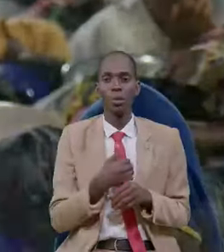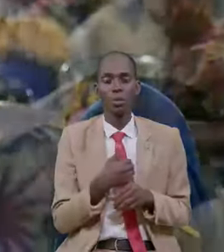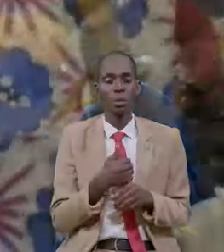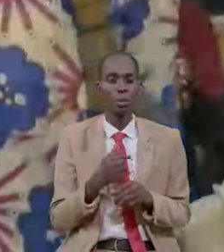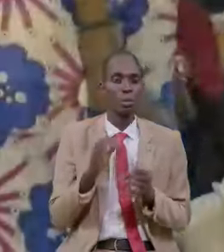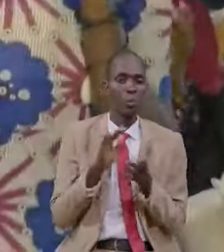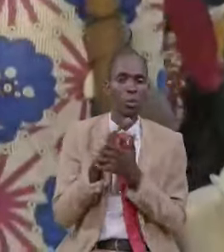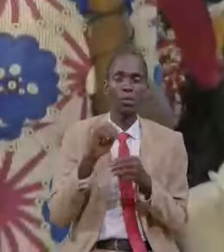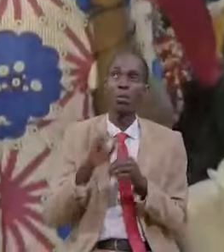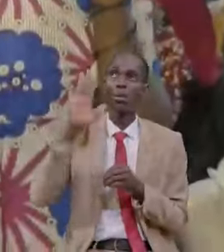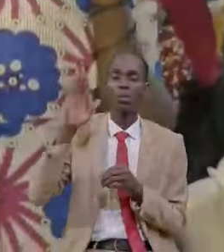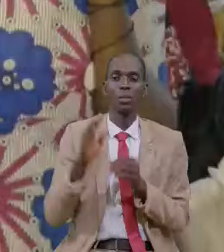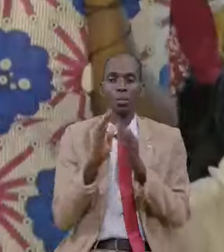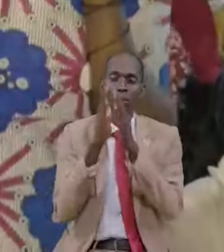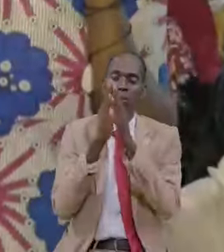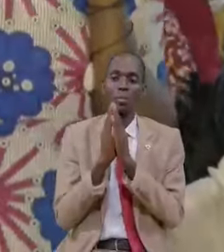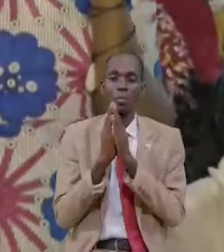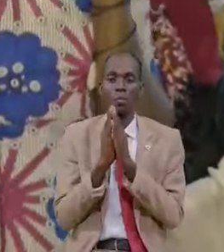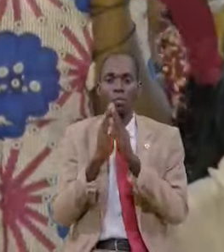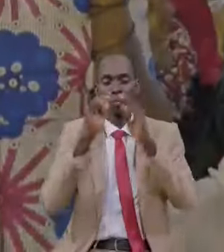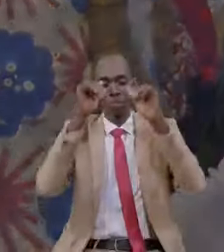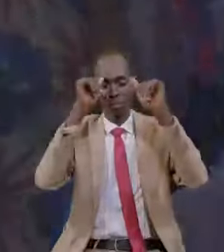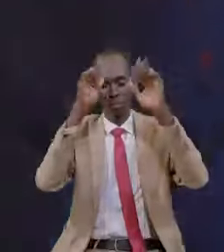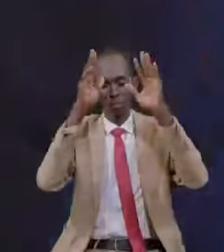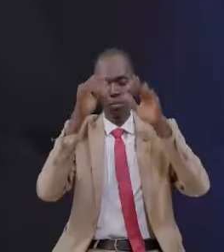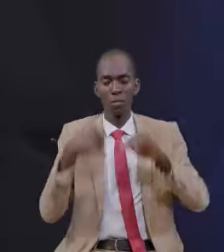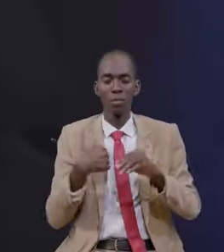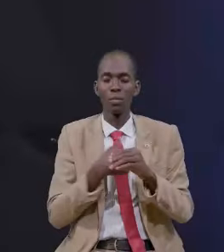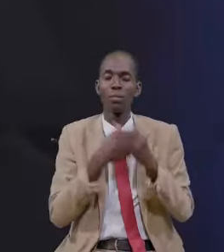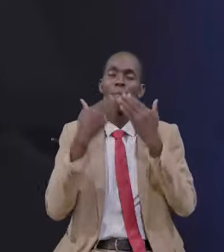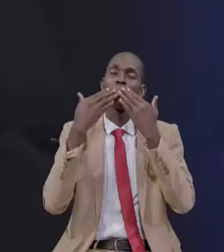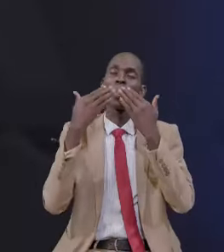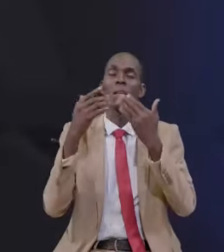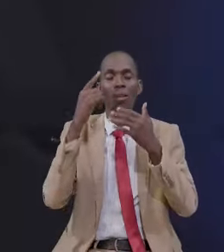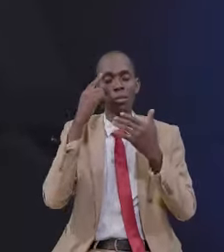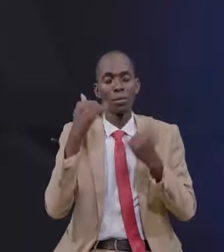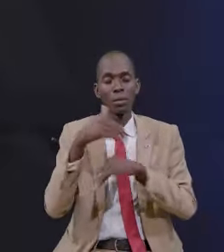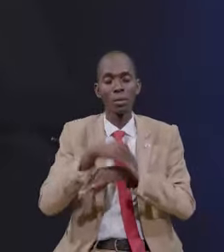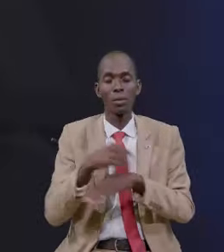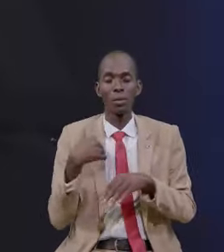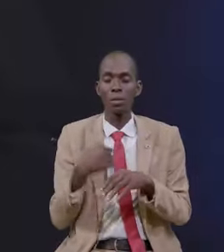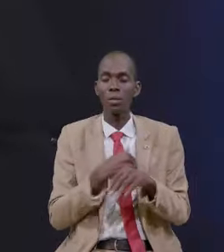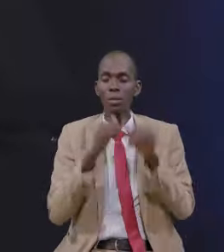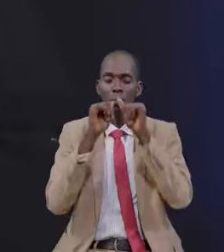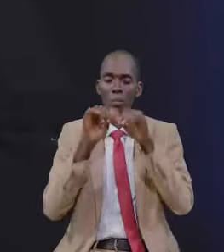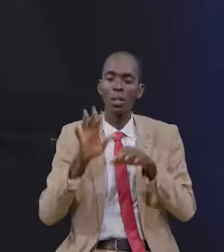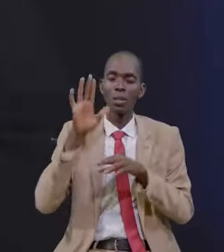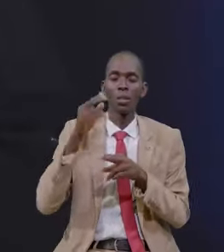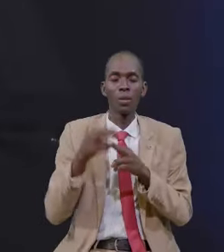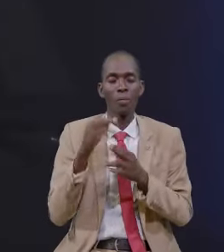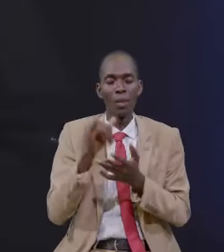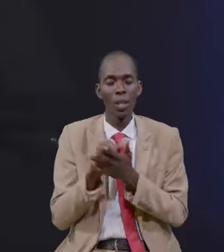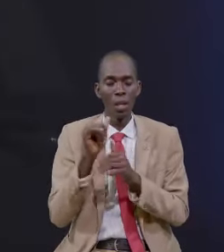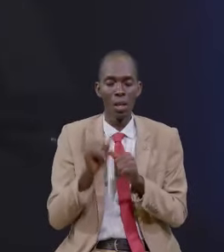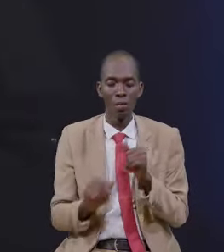intercession. Father, we thank you tonight. We bless your name, that